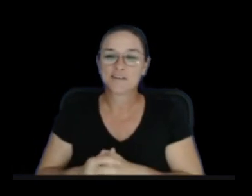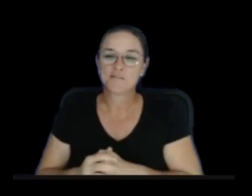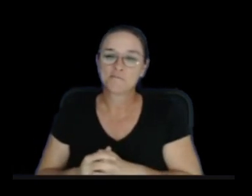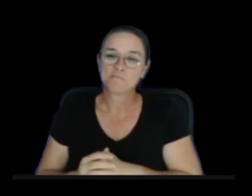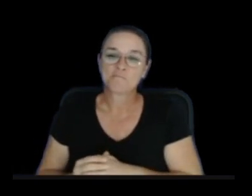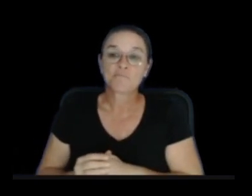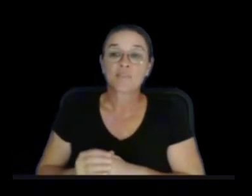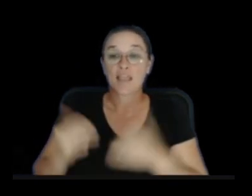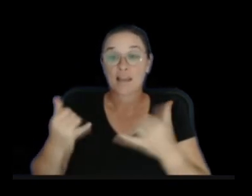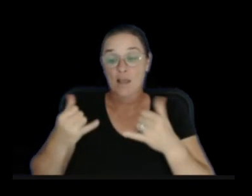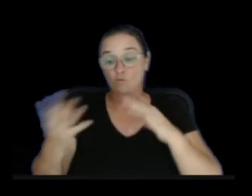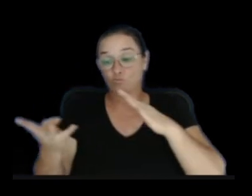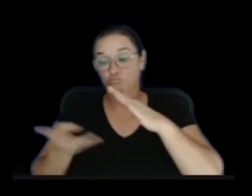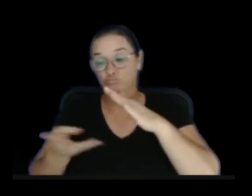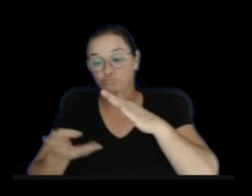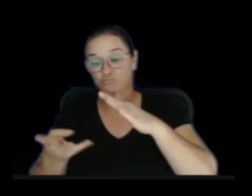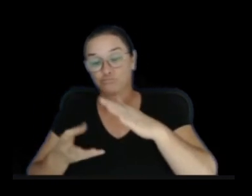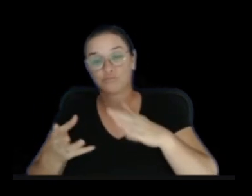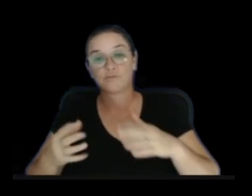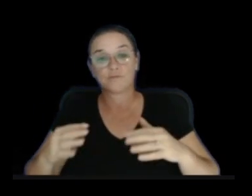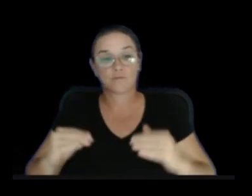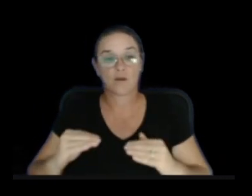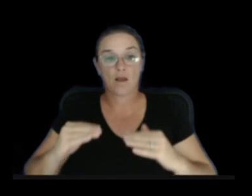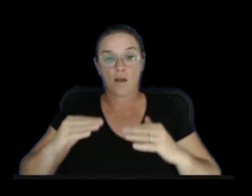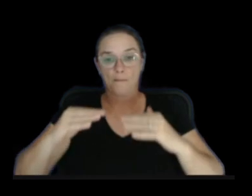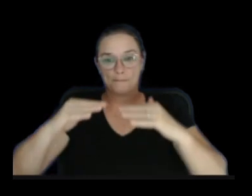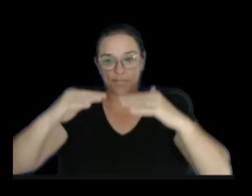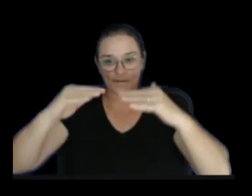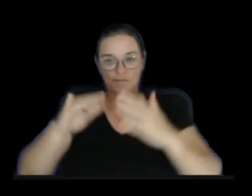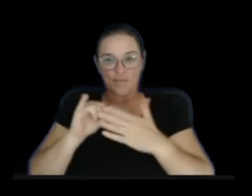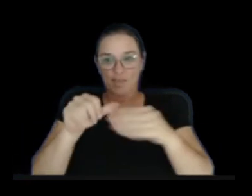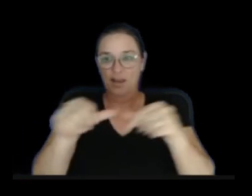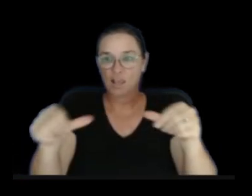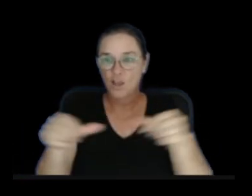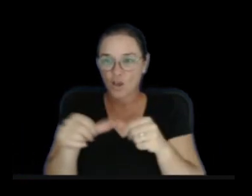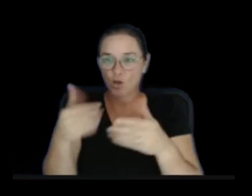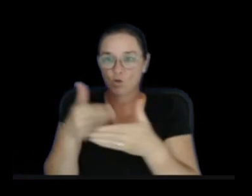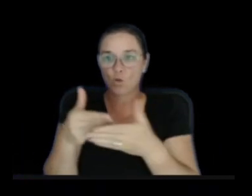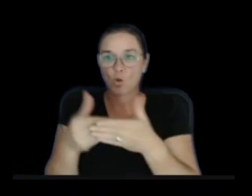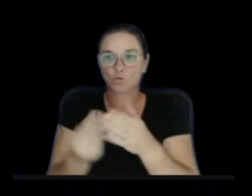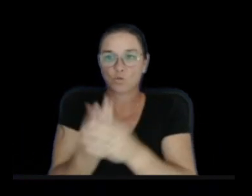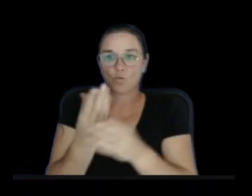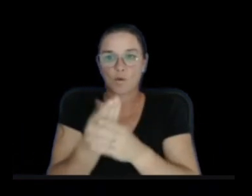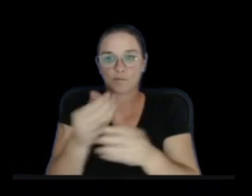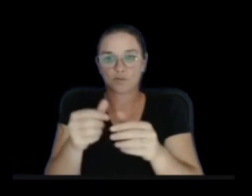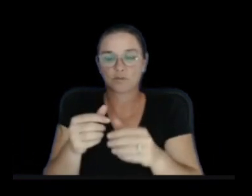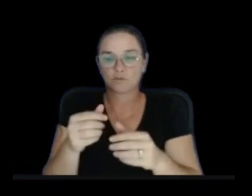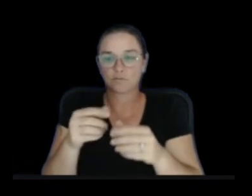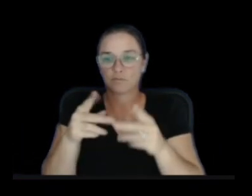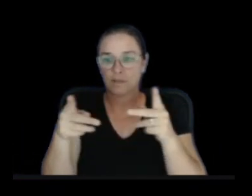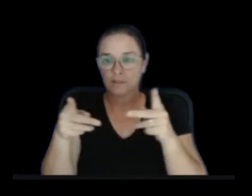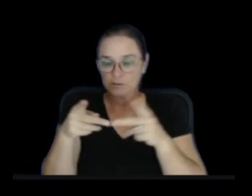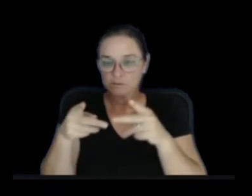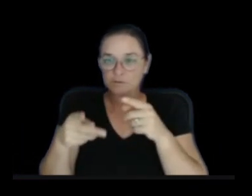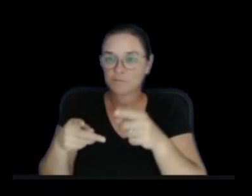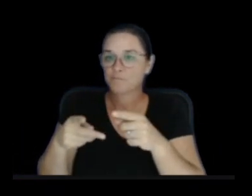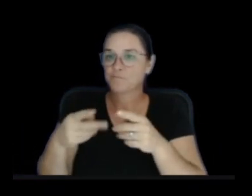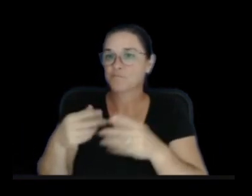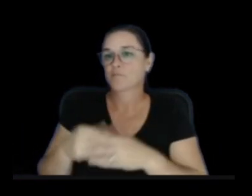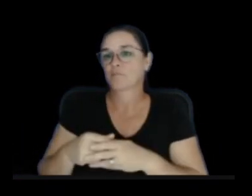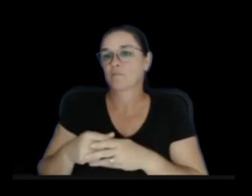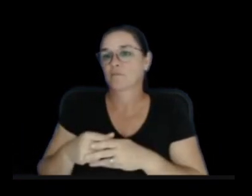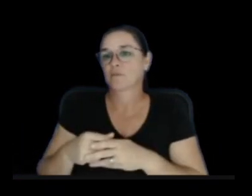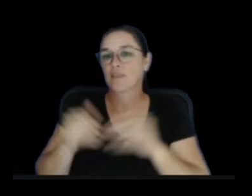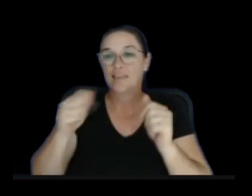volcano, uplifting the area near the eruption site, as visible in the satellite